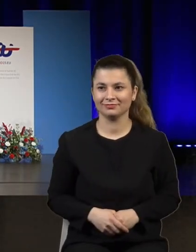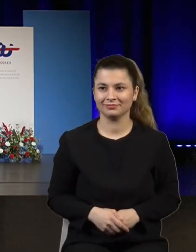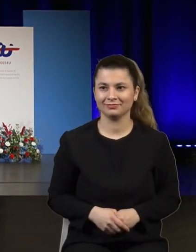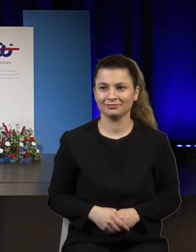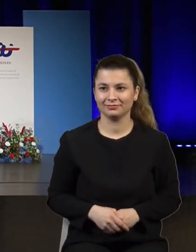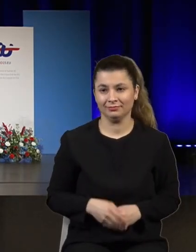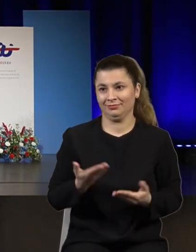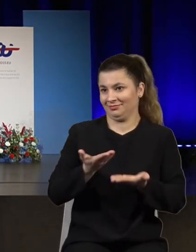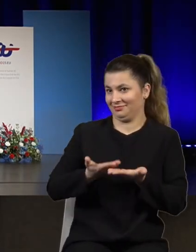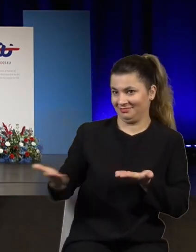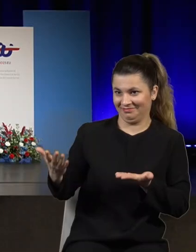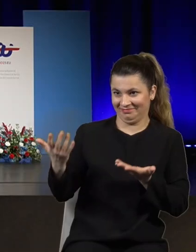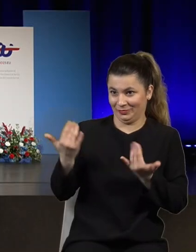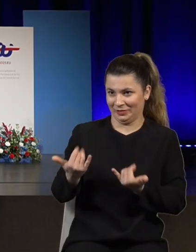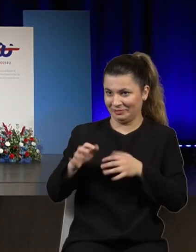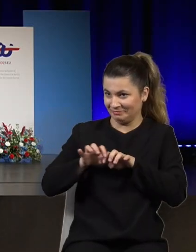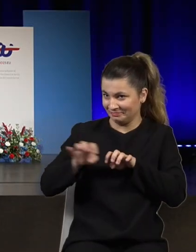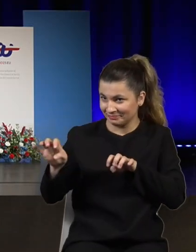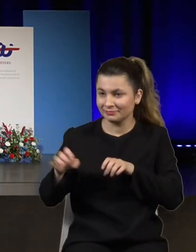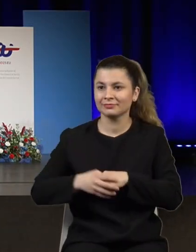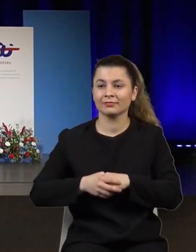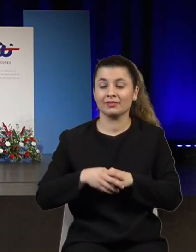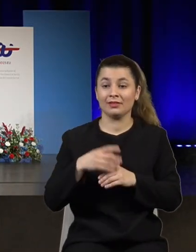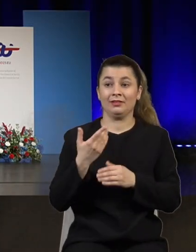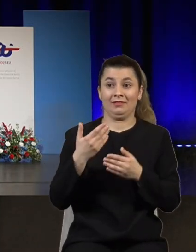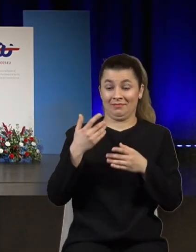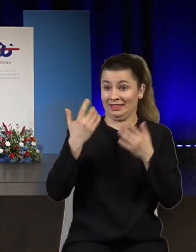go to the discussion itself,